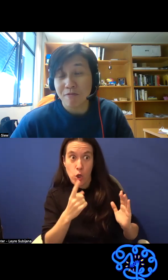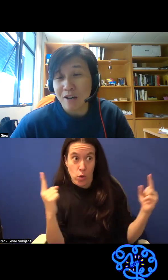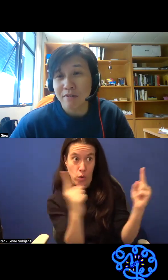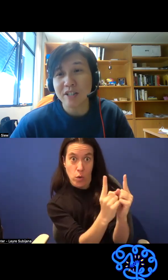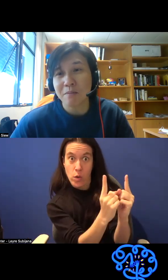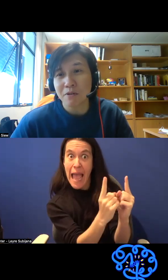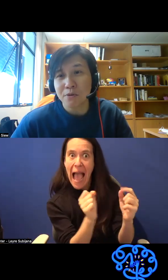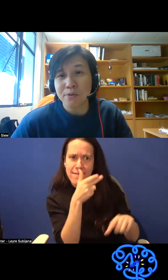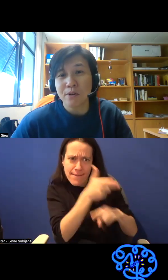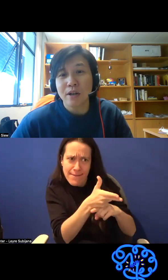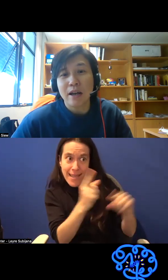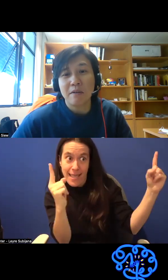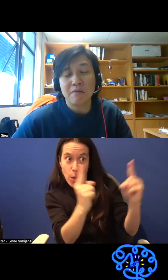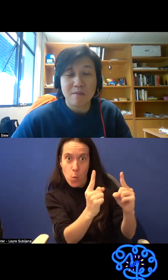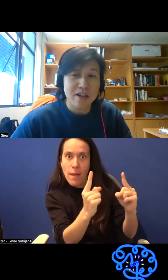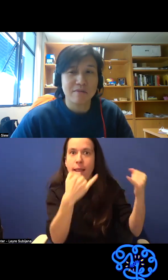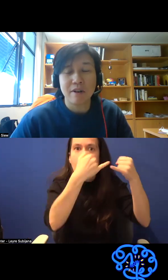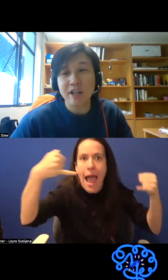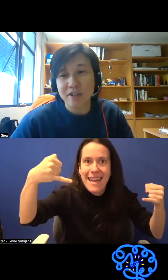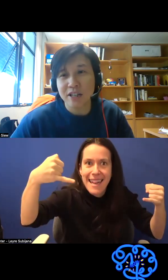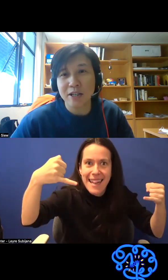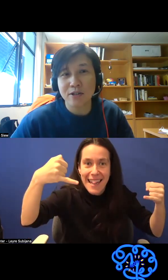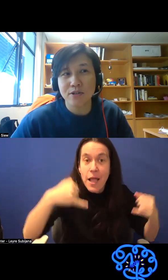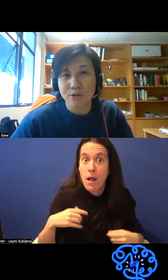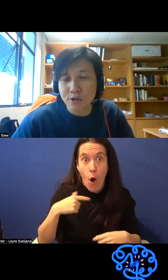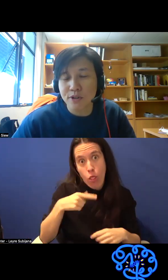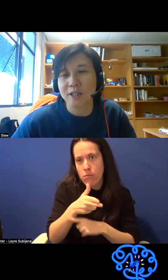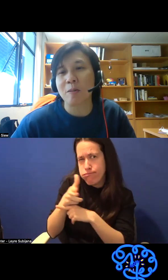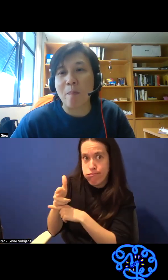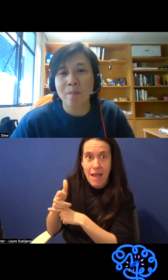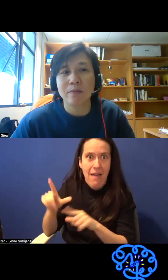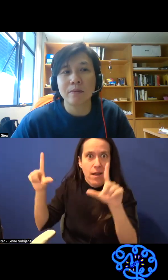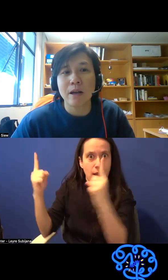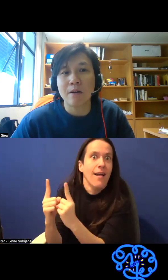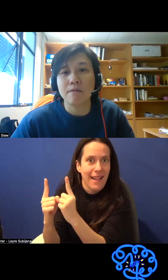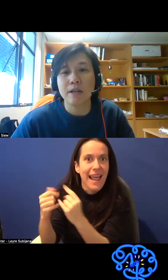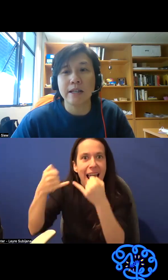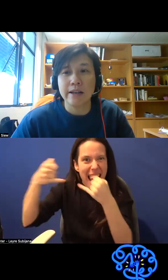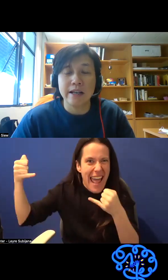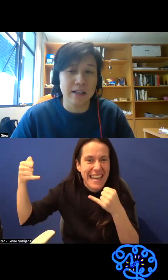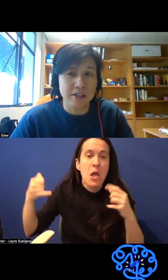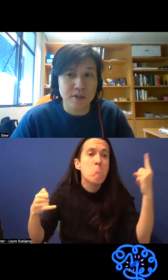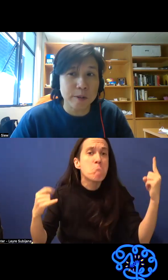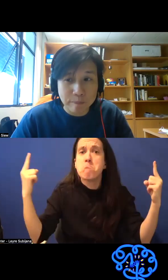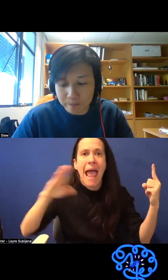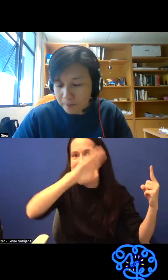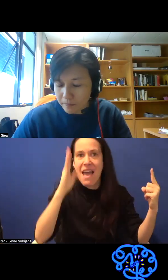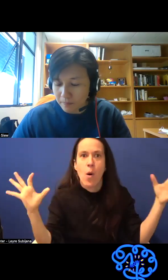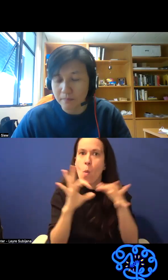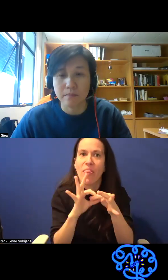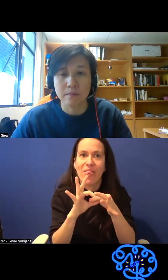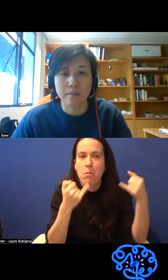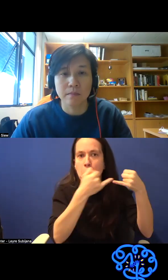So we have a very simple rule, and then we have a very interesting social system that we can then analyze further.